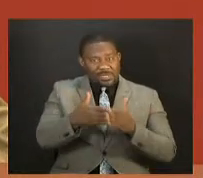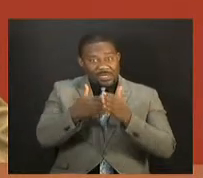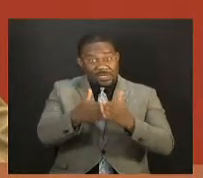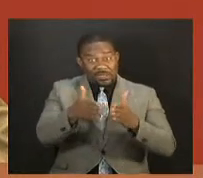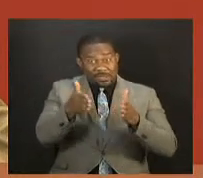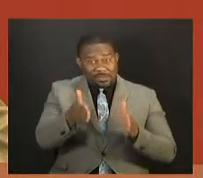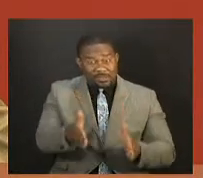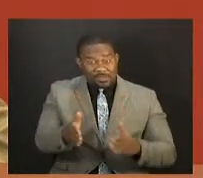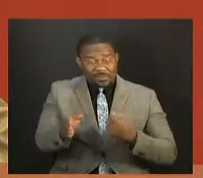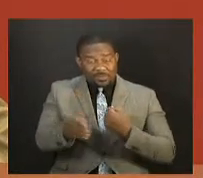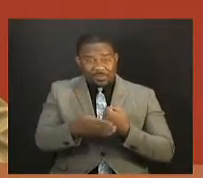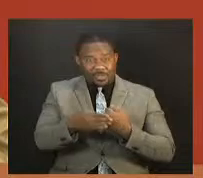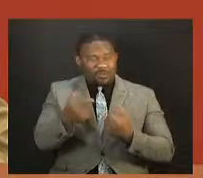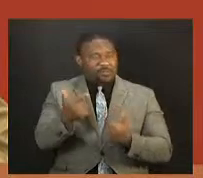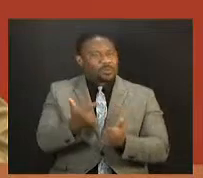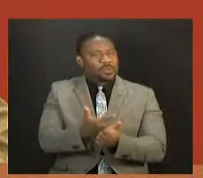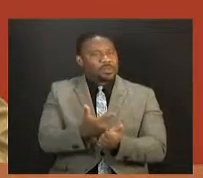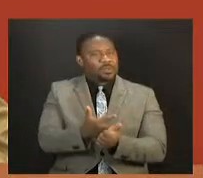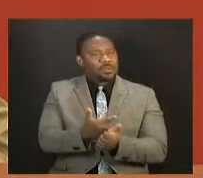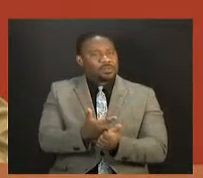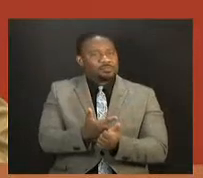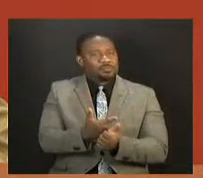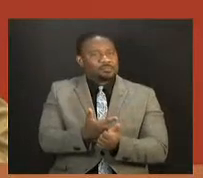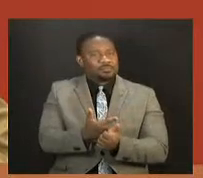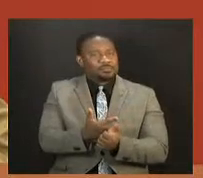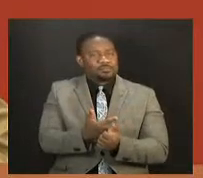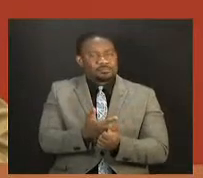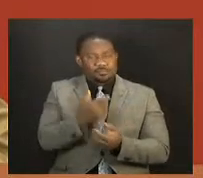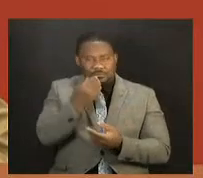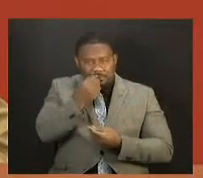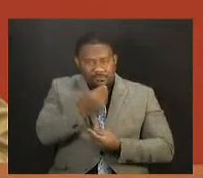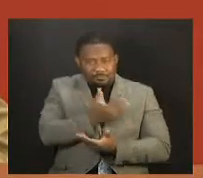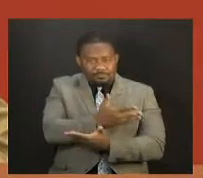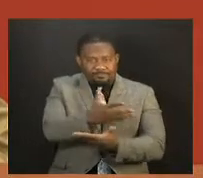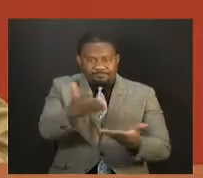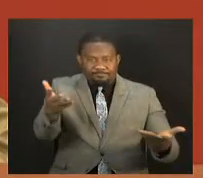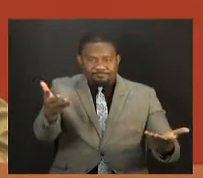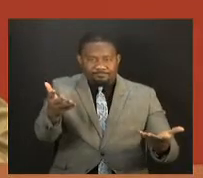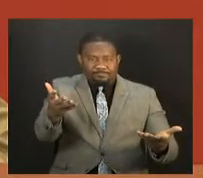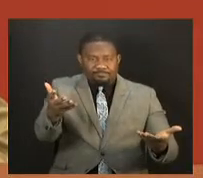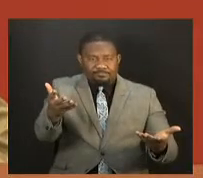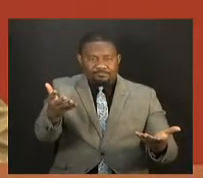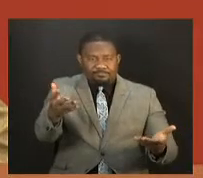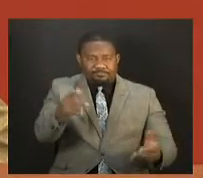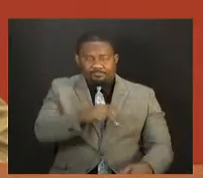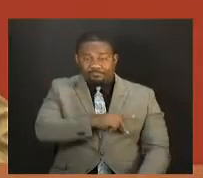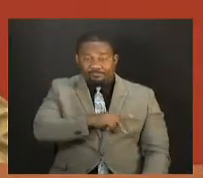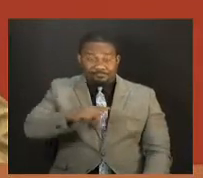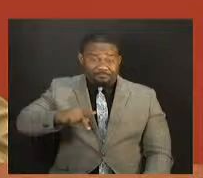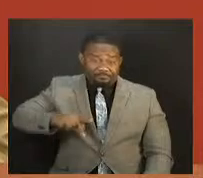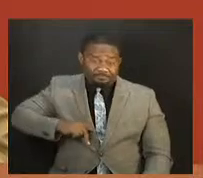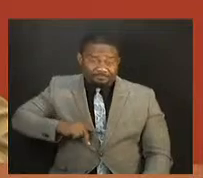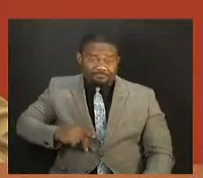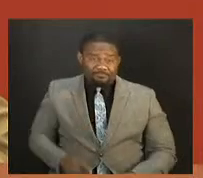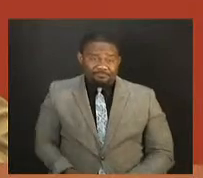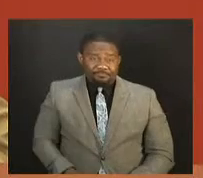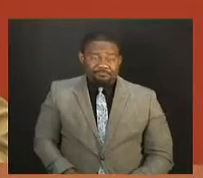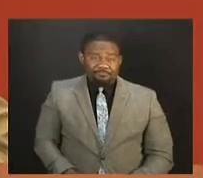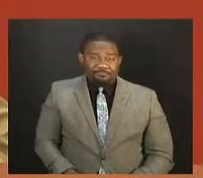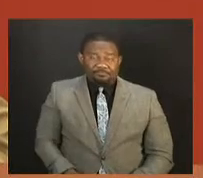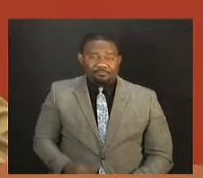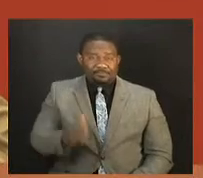Ghana to come and brief the House. Honorable members, I will